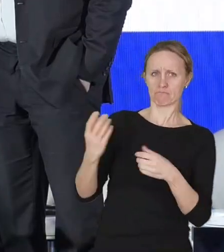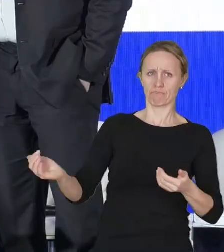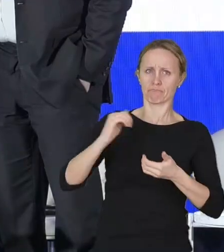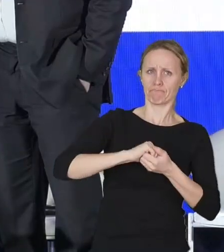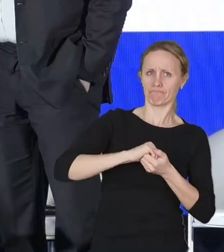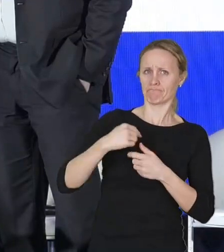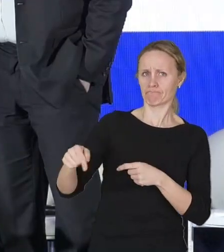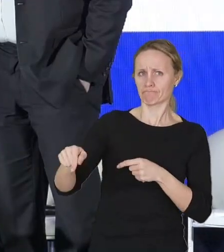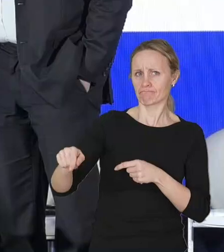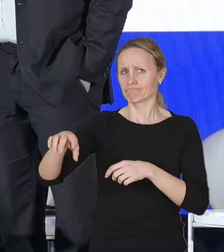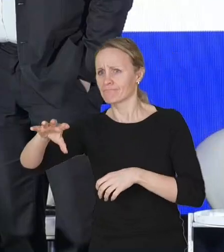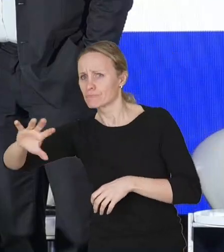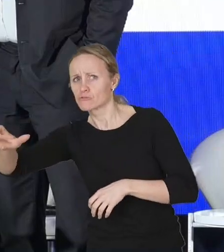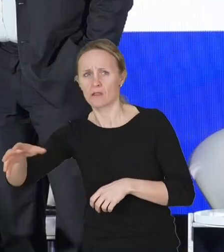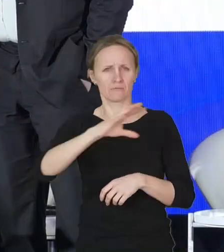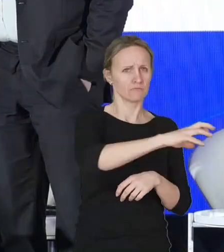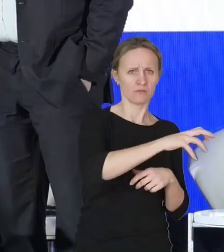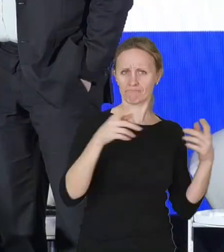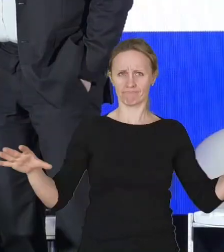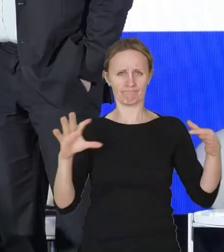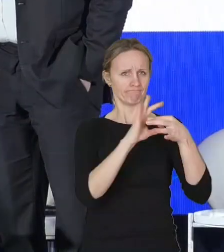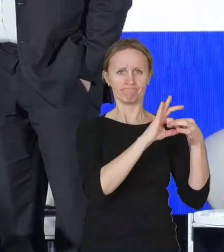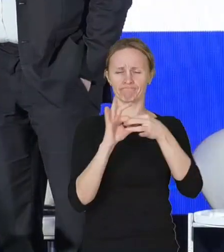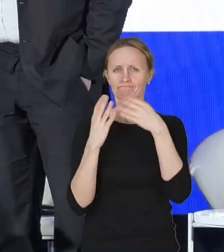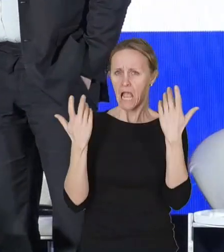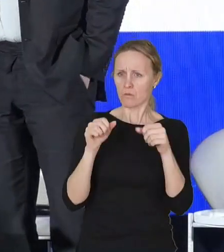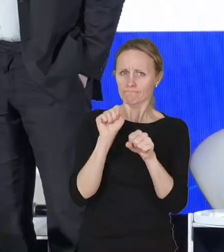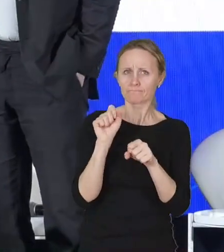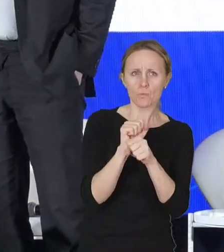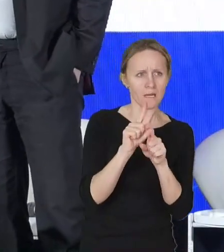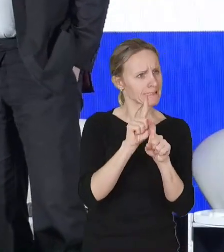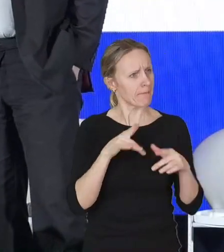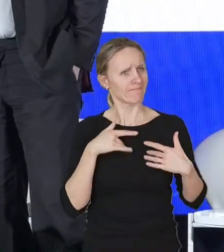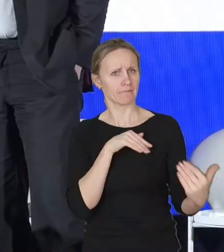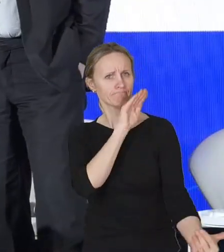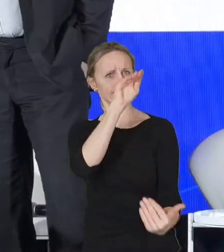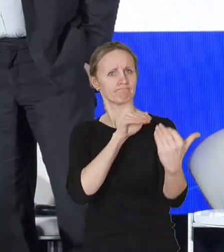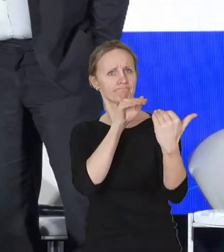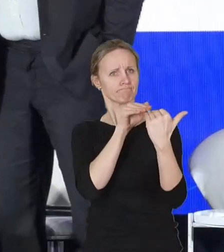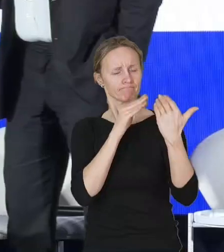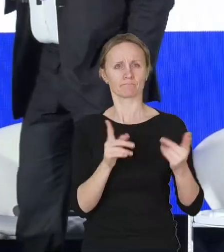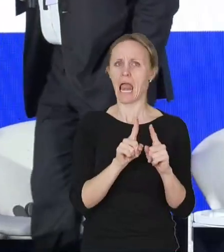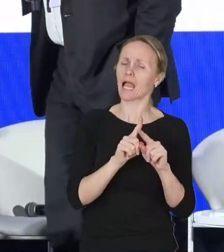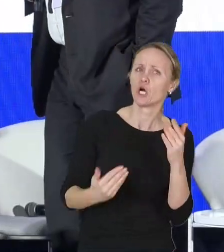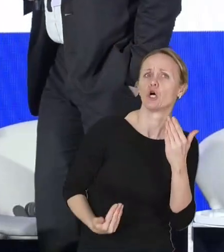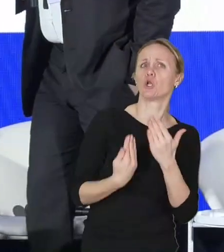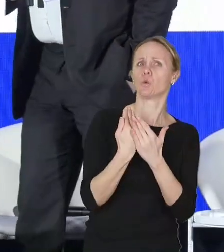new impetus for this development. Is there any chance the Commission has some solution for that? Well,